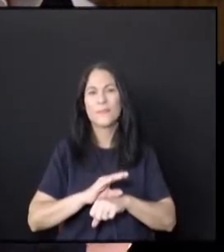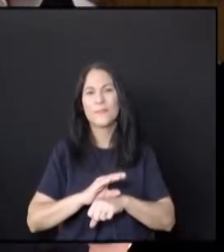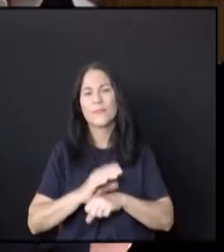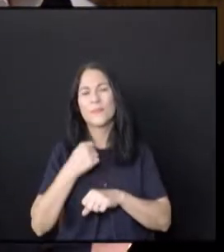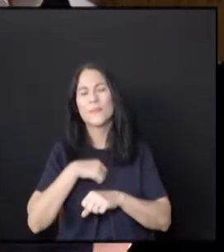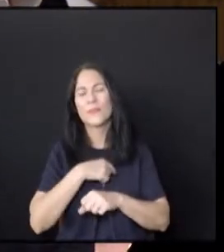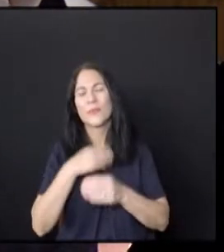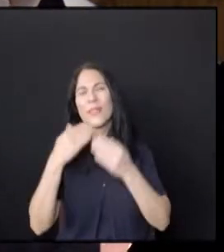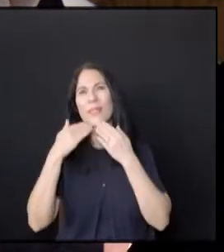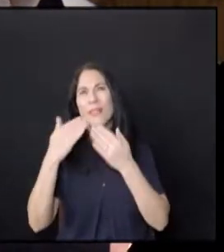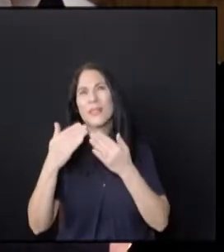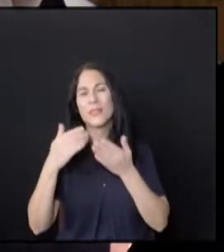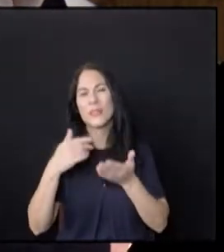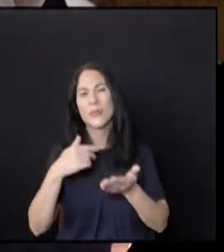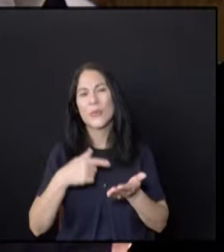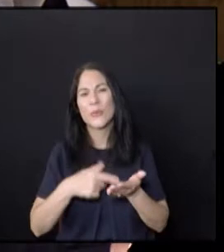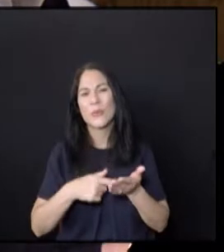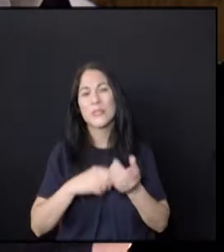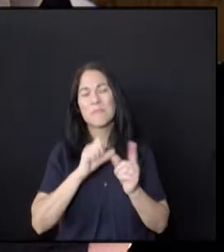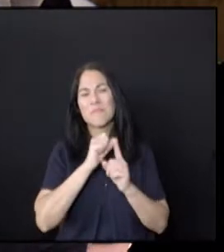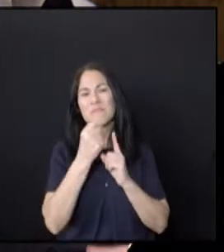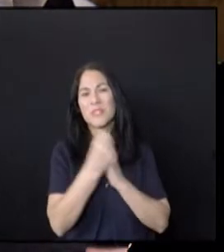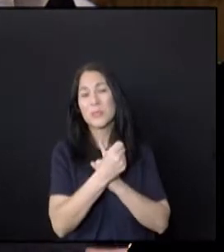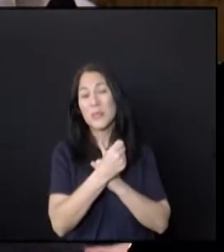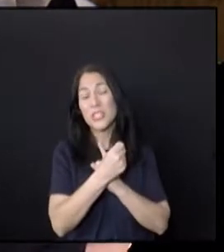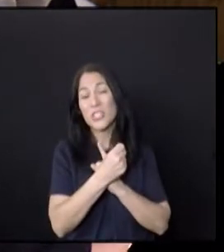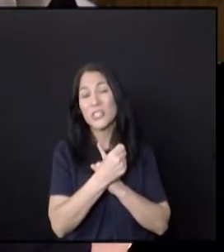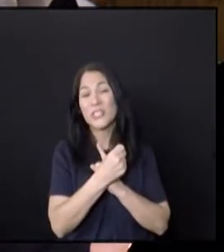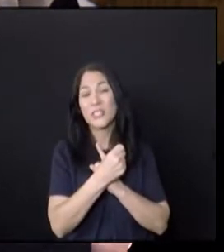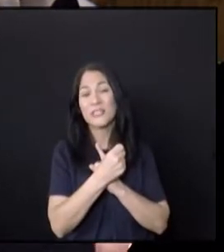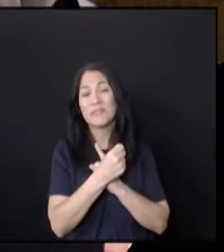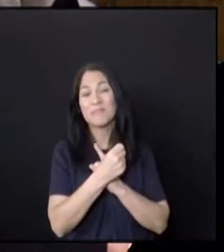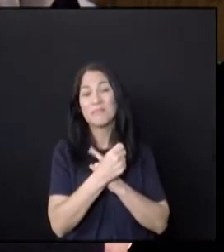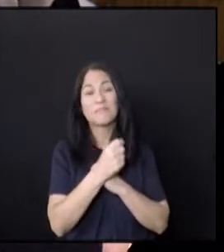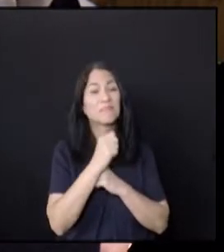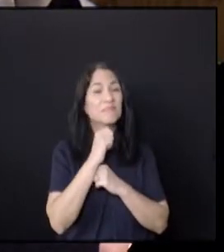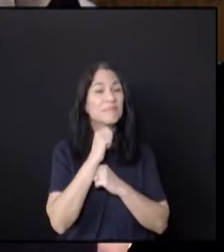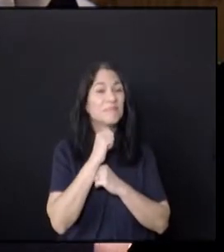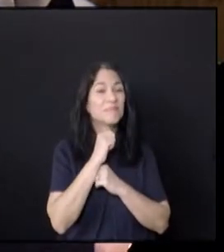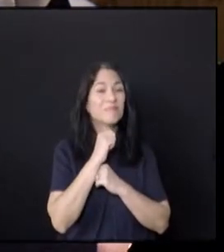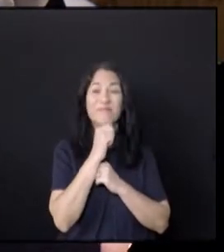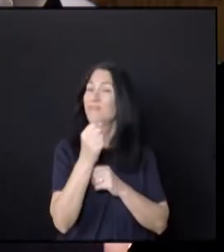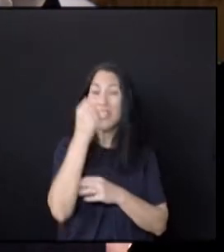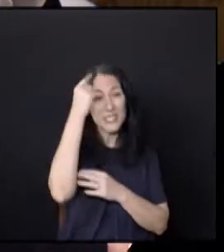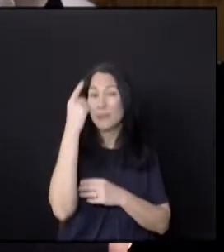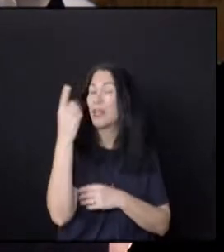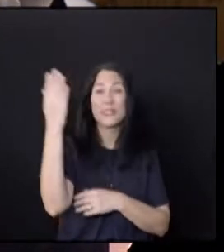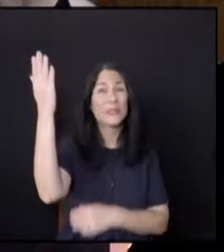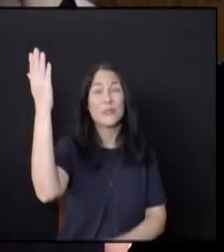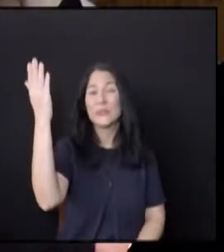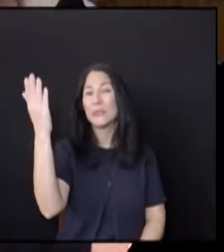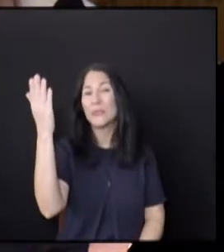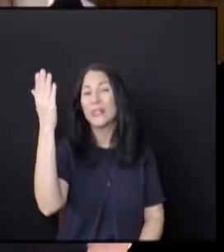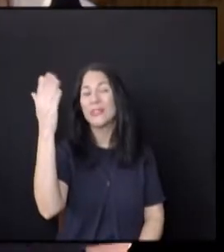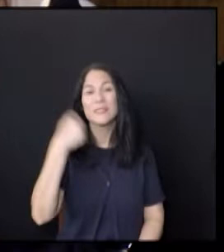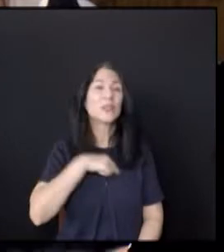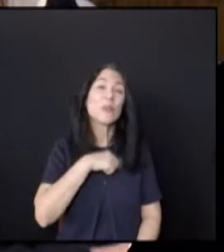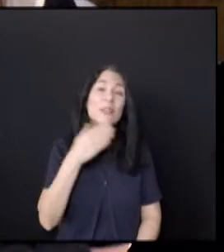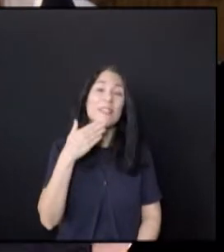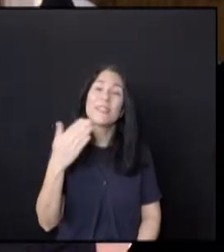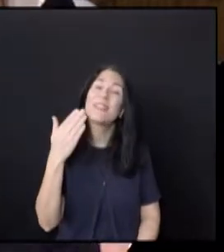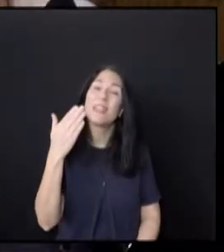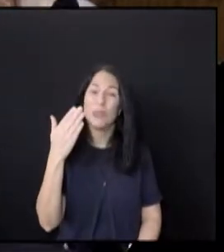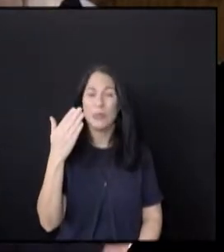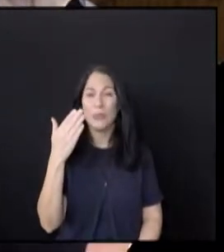We thank you that this circumstance and this situation has not taken you by surprise. We thank you that you